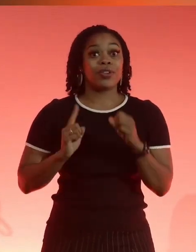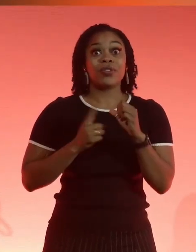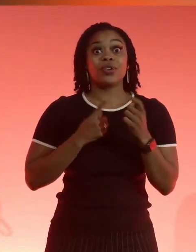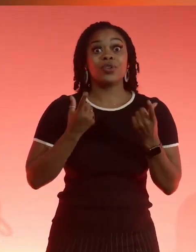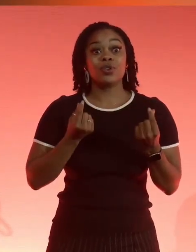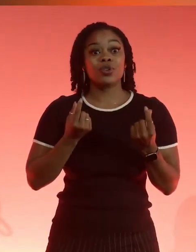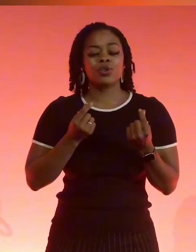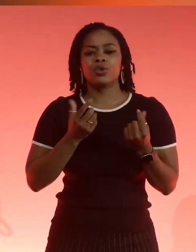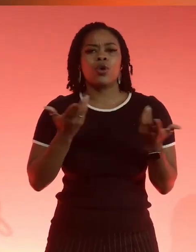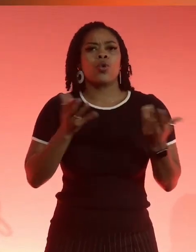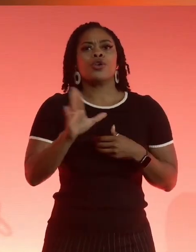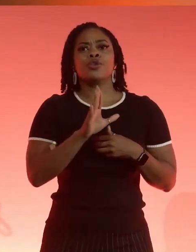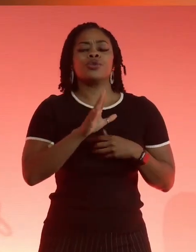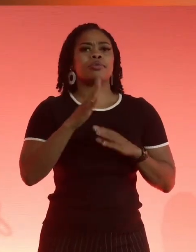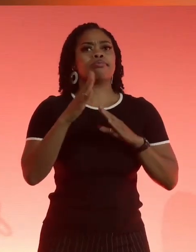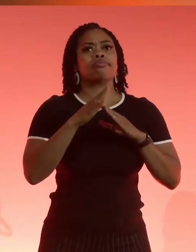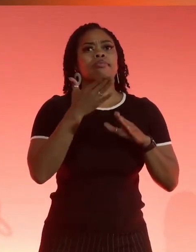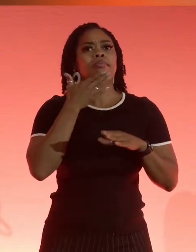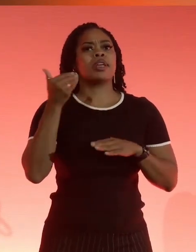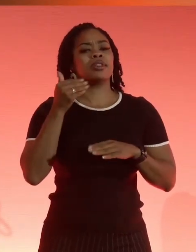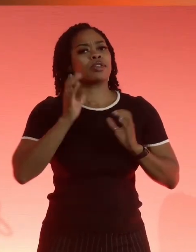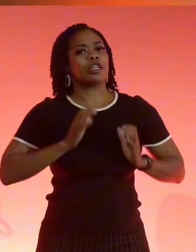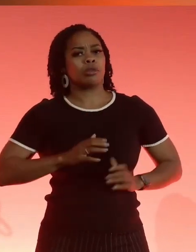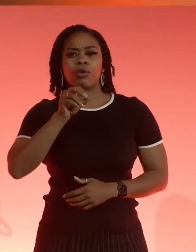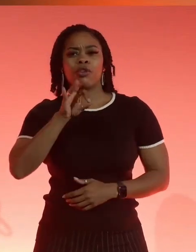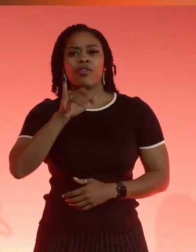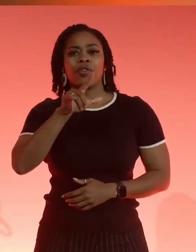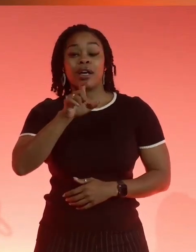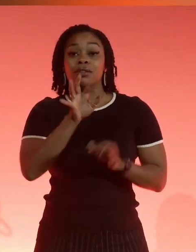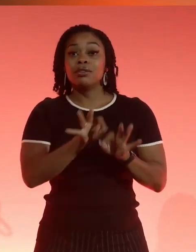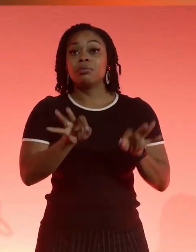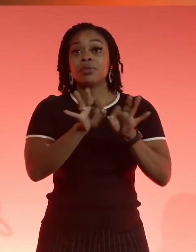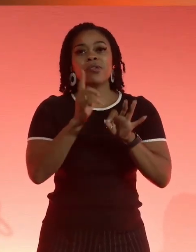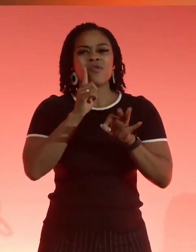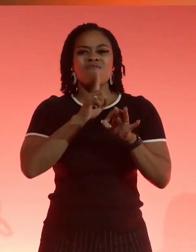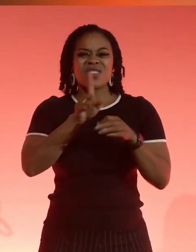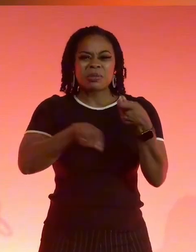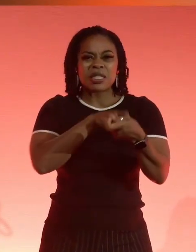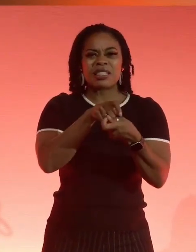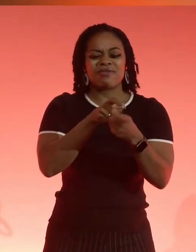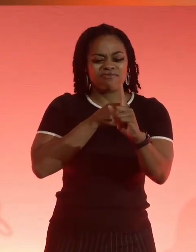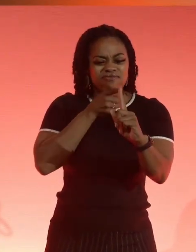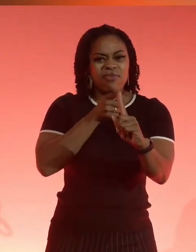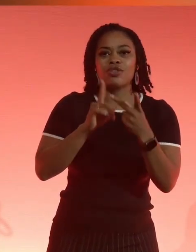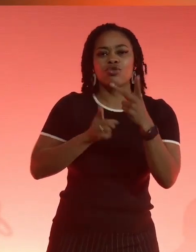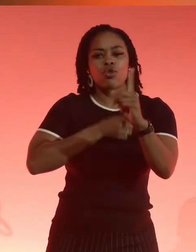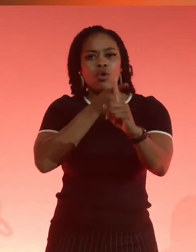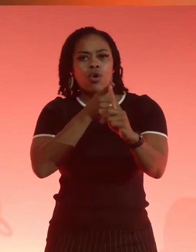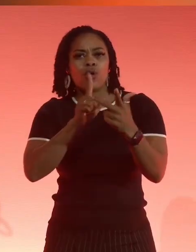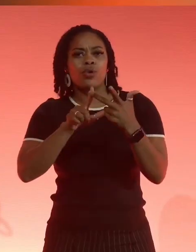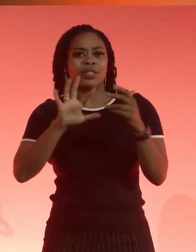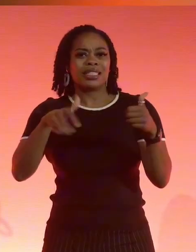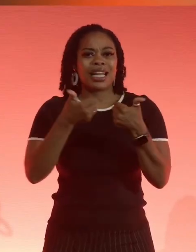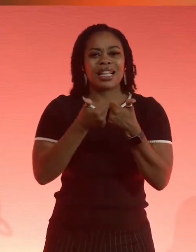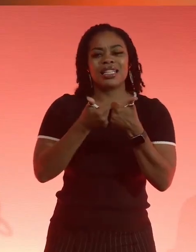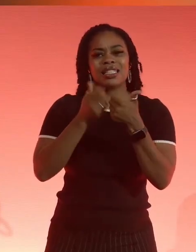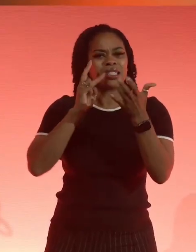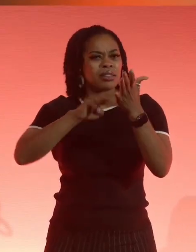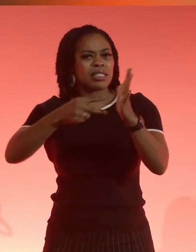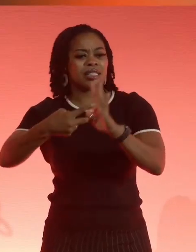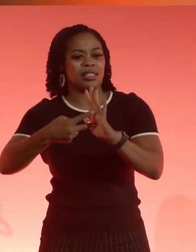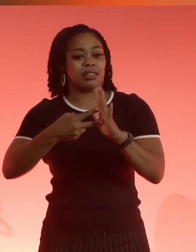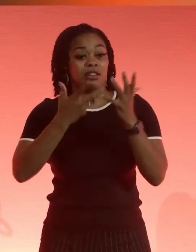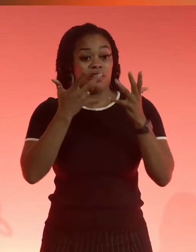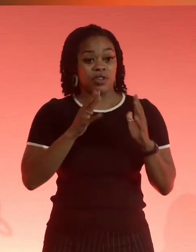your ideal customer profile. You gotta get really specific. Their tastes, their goals, their challenges, their intent. And then you